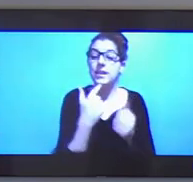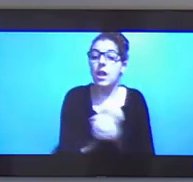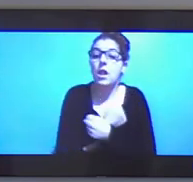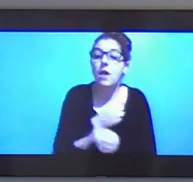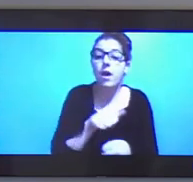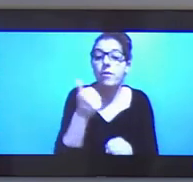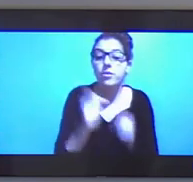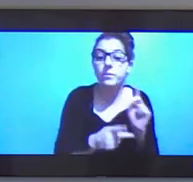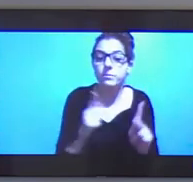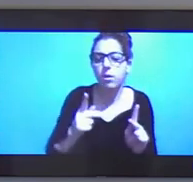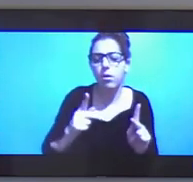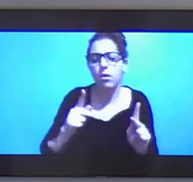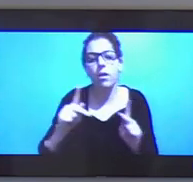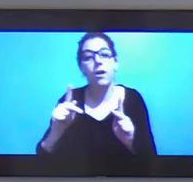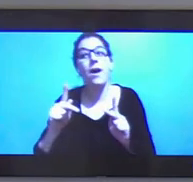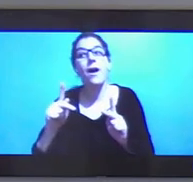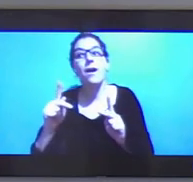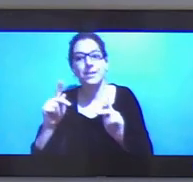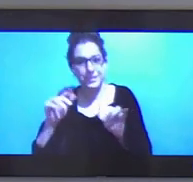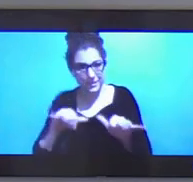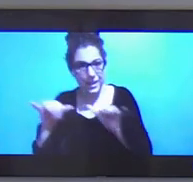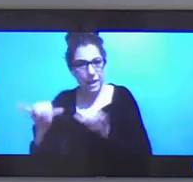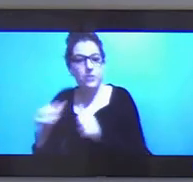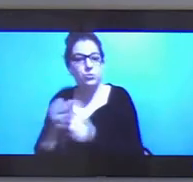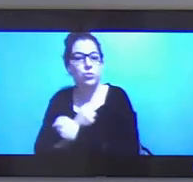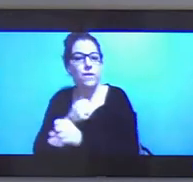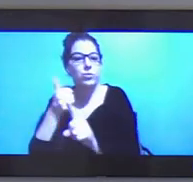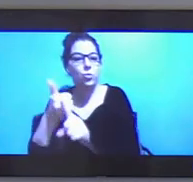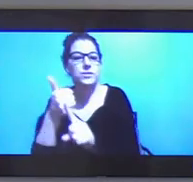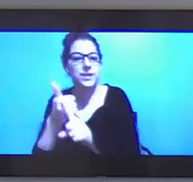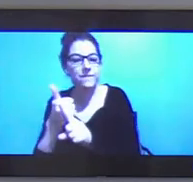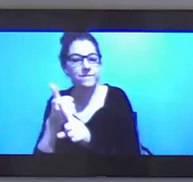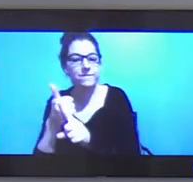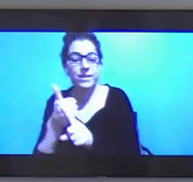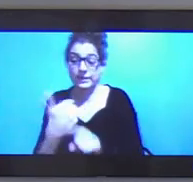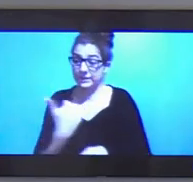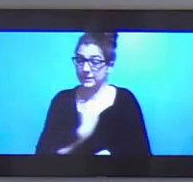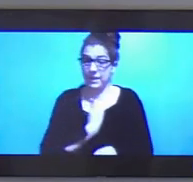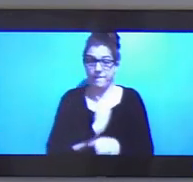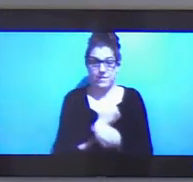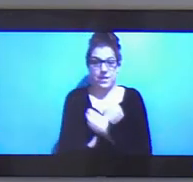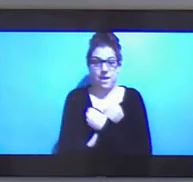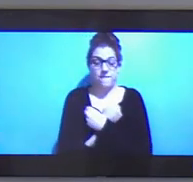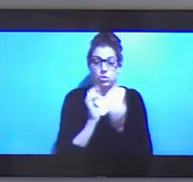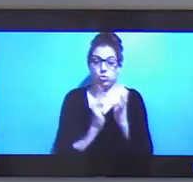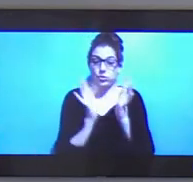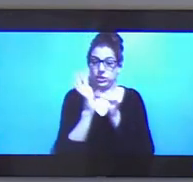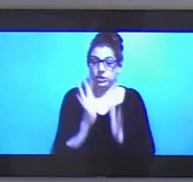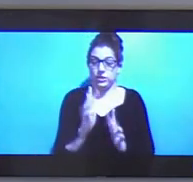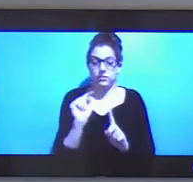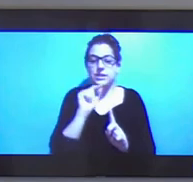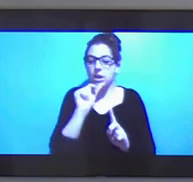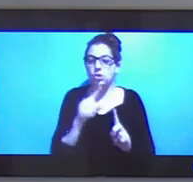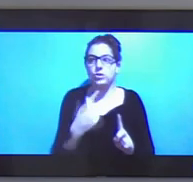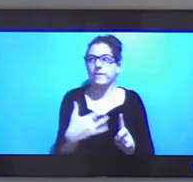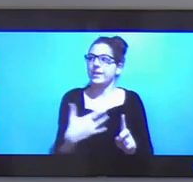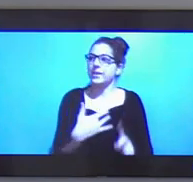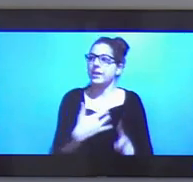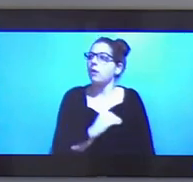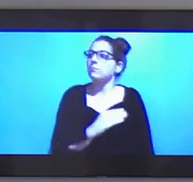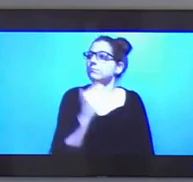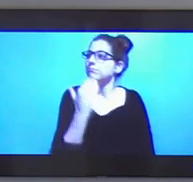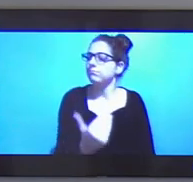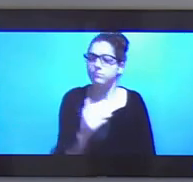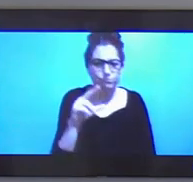passage? As you love yourself. And self-love, in the Christian idea, is not just feeling good about ourselves, or